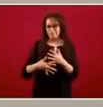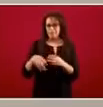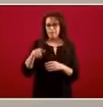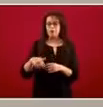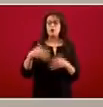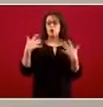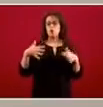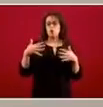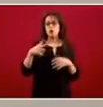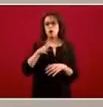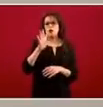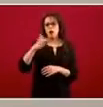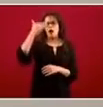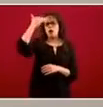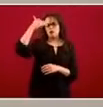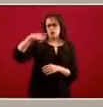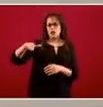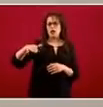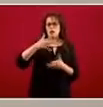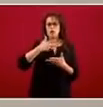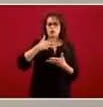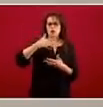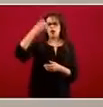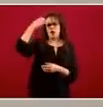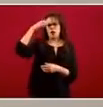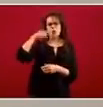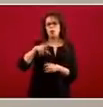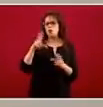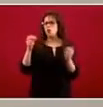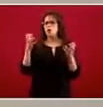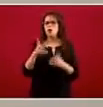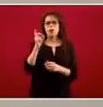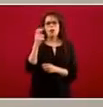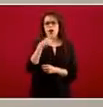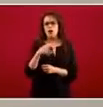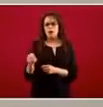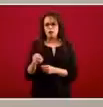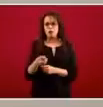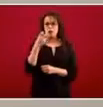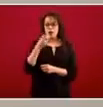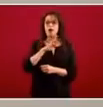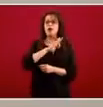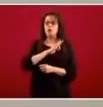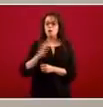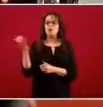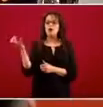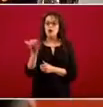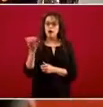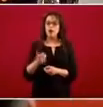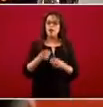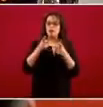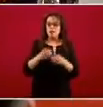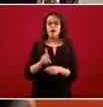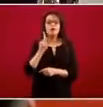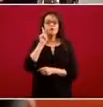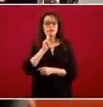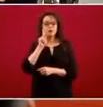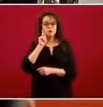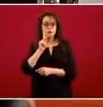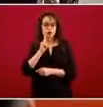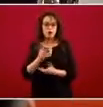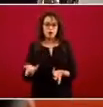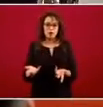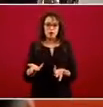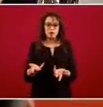So some of these medicines that I have talked about, we have recorded evidence that they are